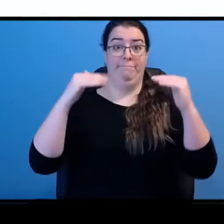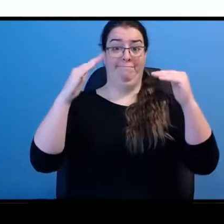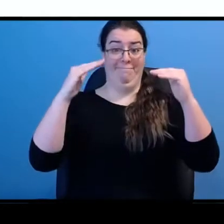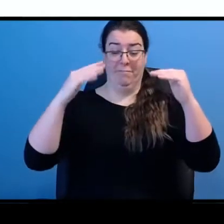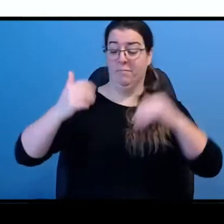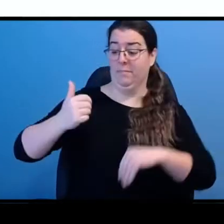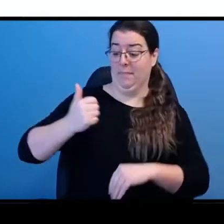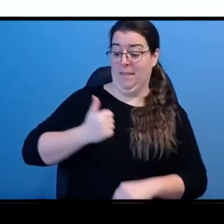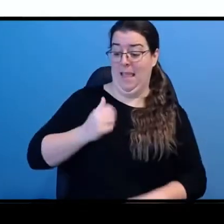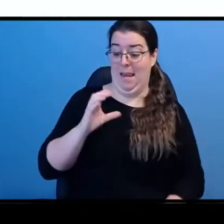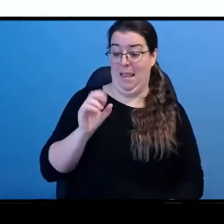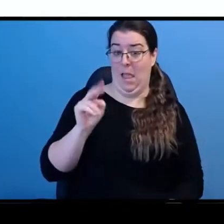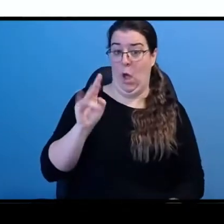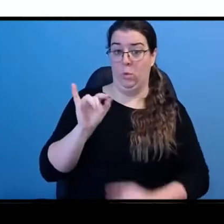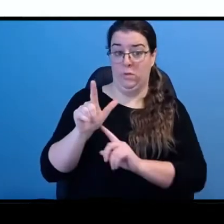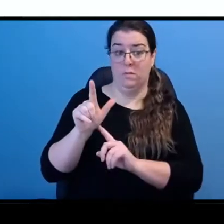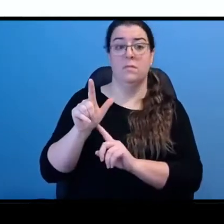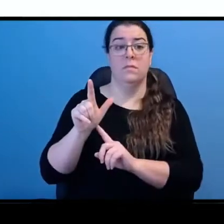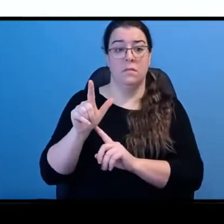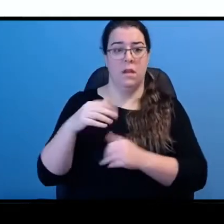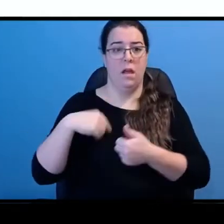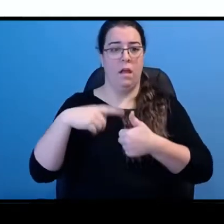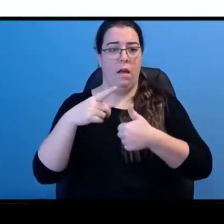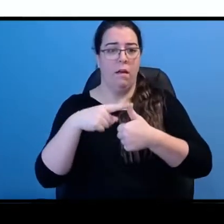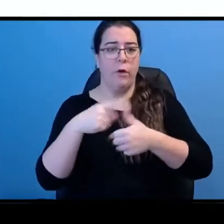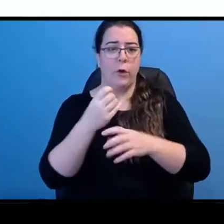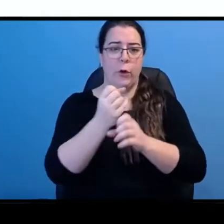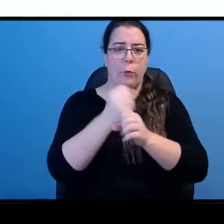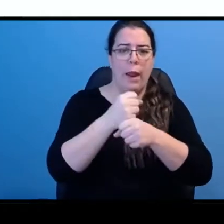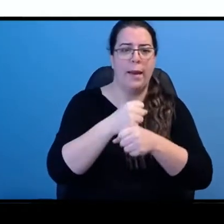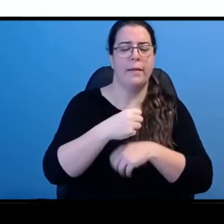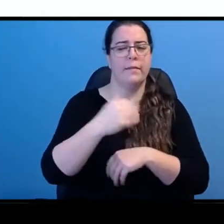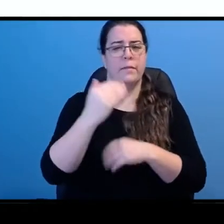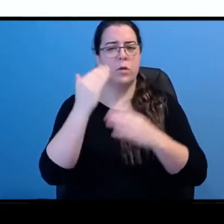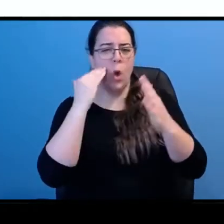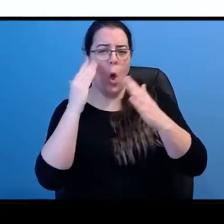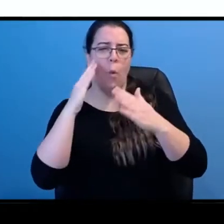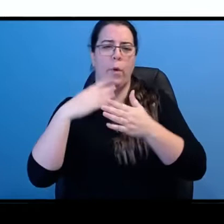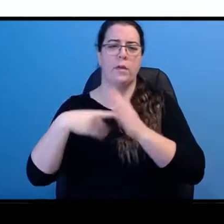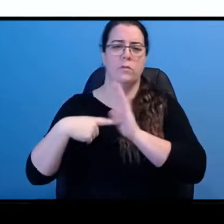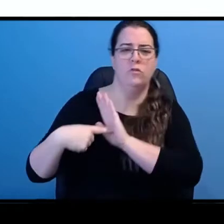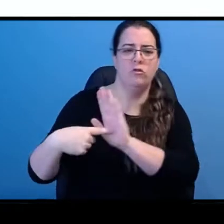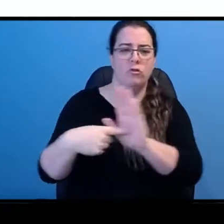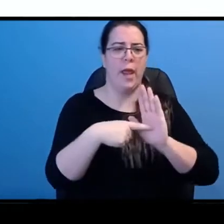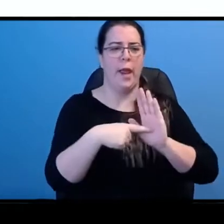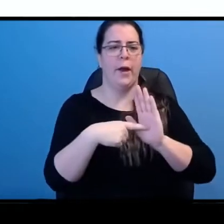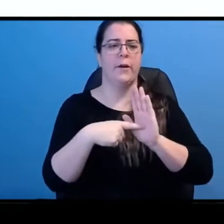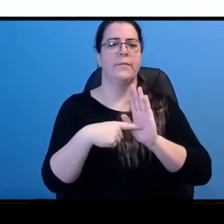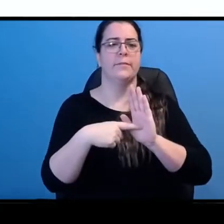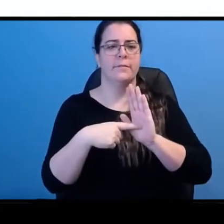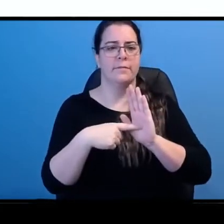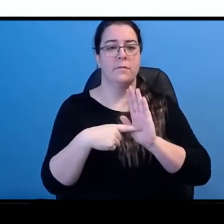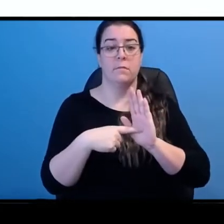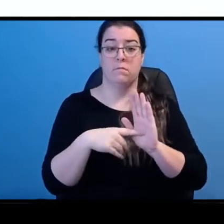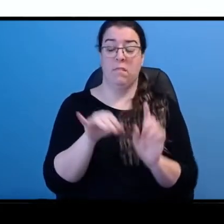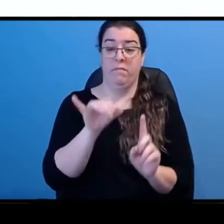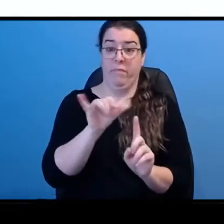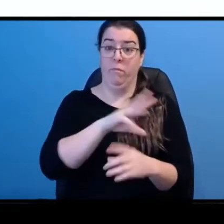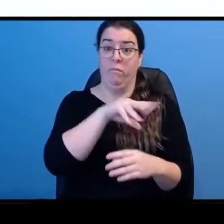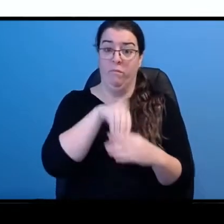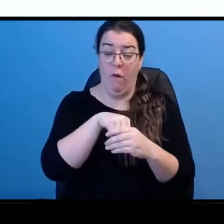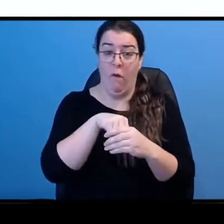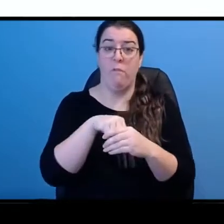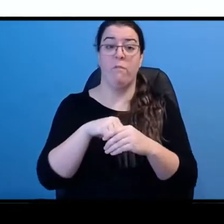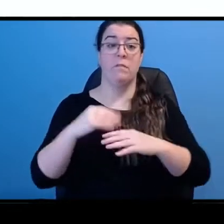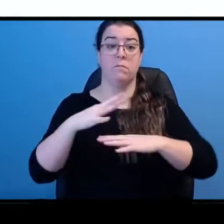projects with both artistic and cultural rationales are accepted. If you're eligible and you self-identify as First Nations, Inuit, Métis, when you register for